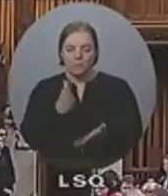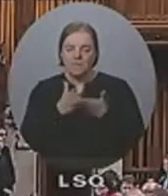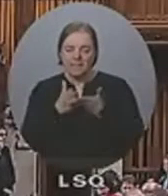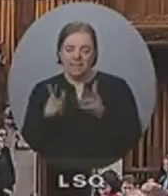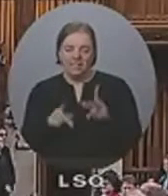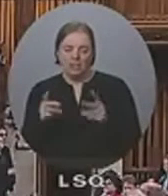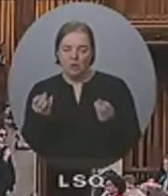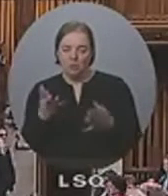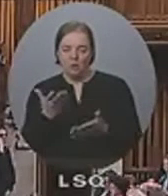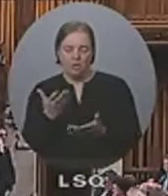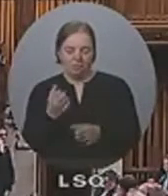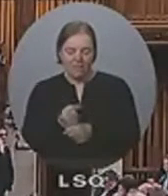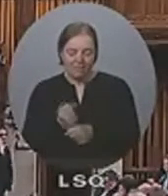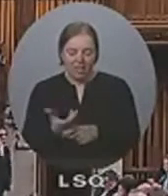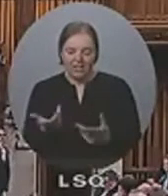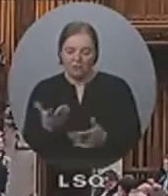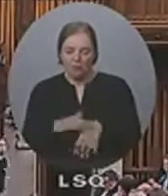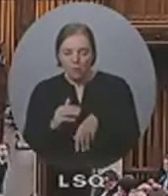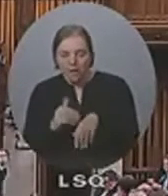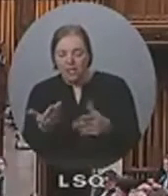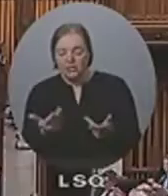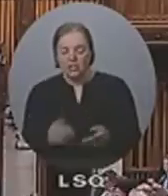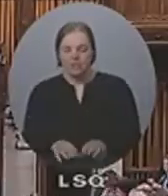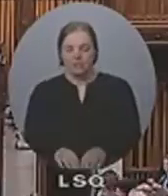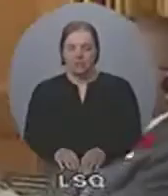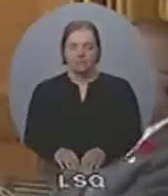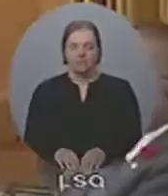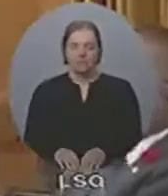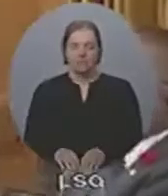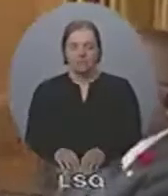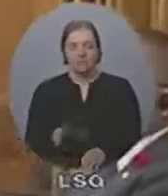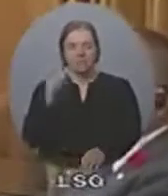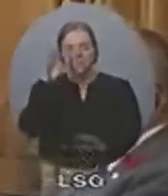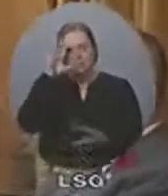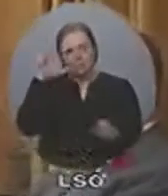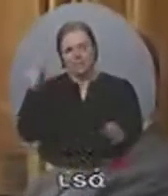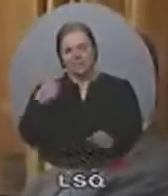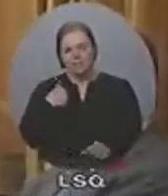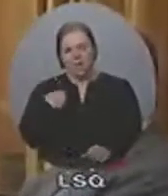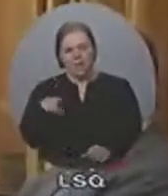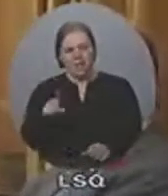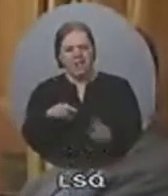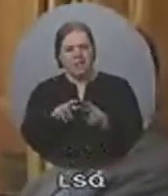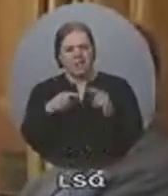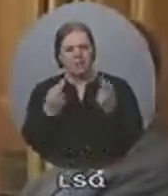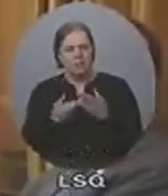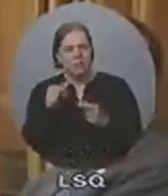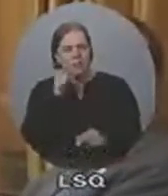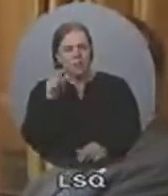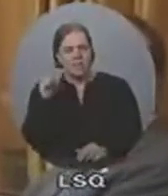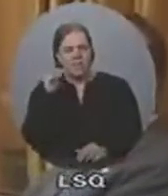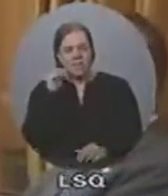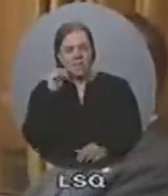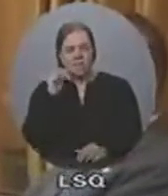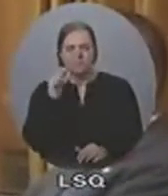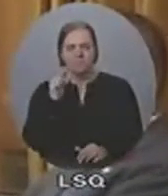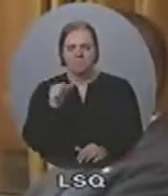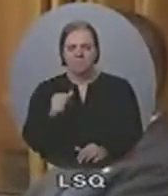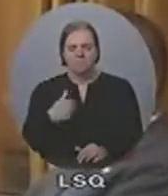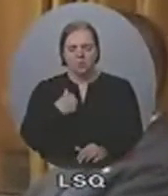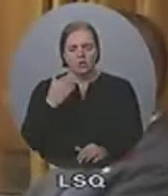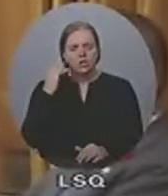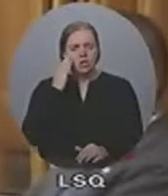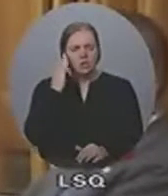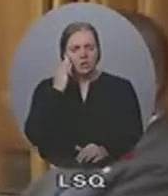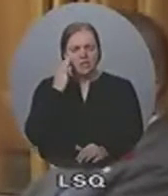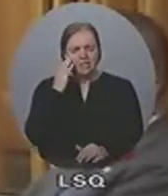The honourable parliamentary secretary. Mr. Speaker, I was at that meeting yesterday. I heard very clearly what the PBO had to say. I heard very clearly the other day